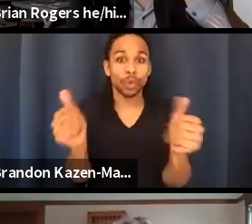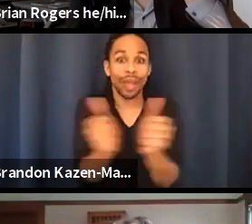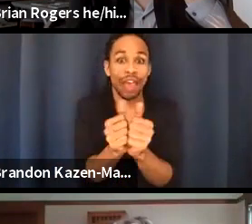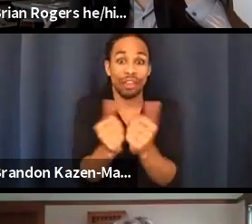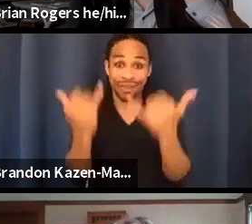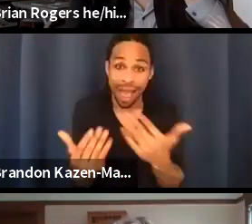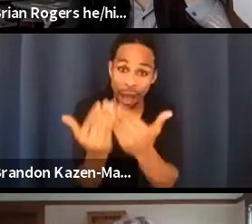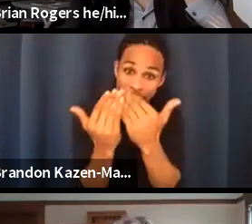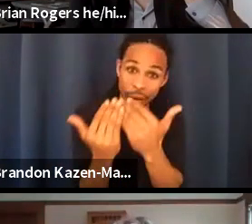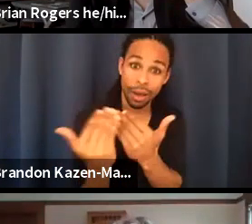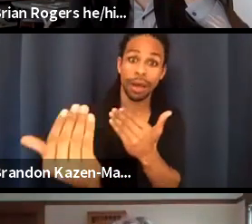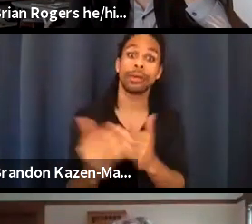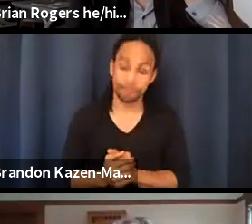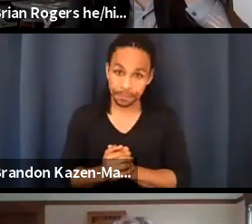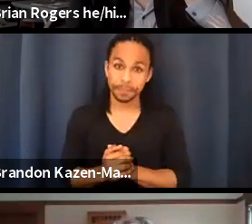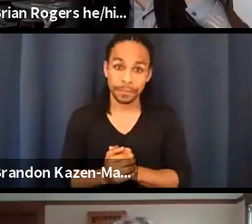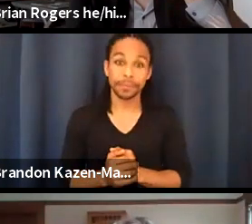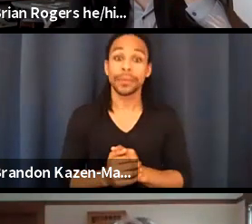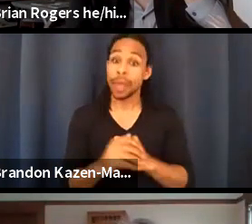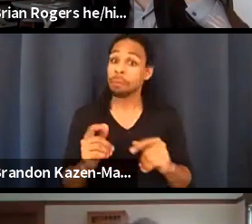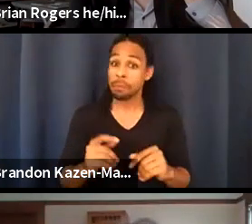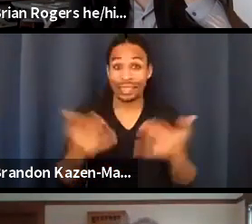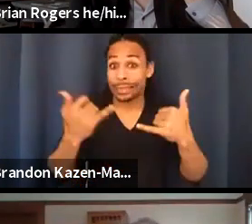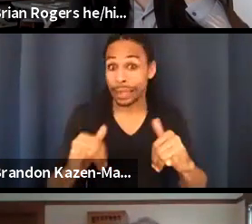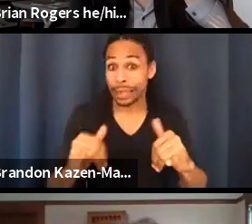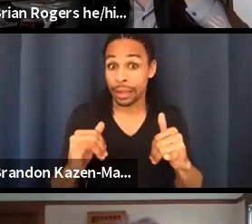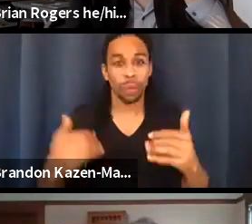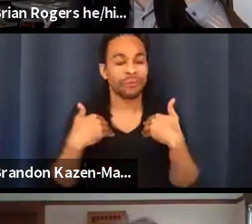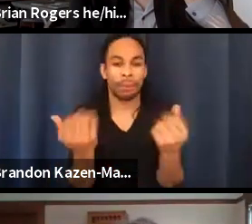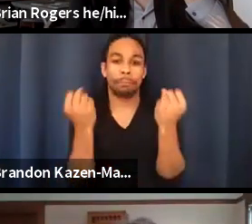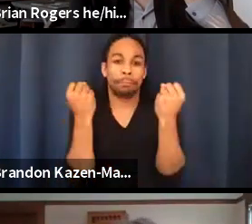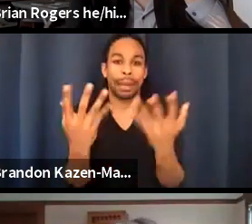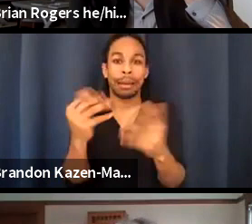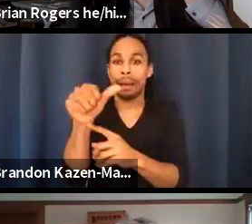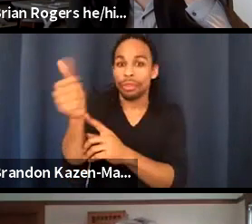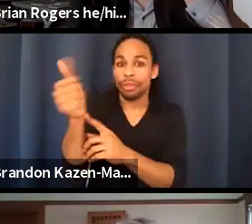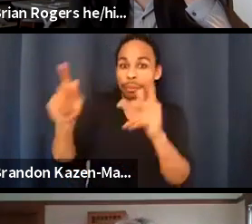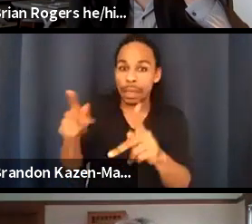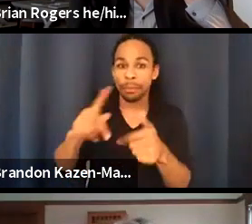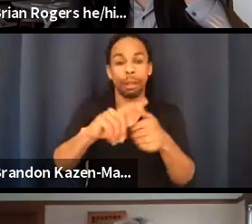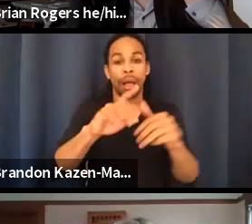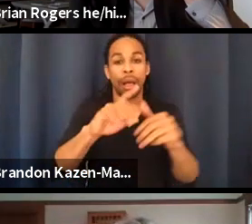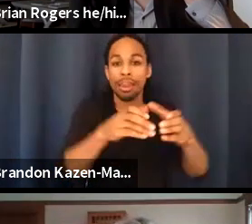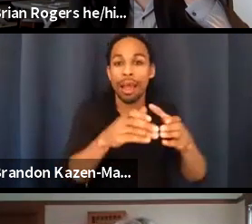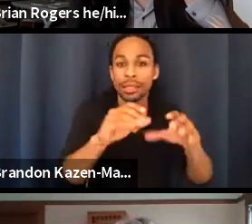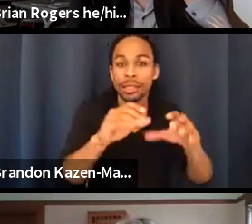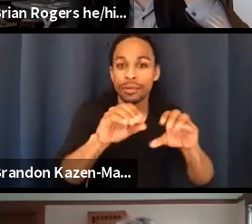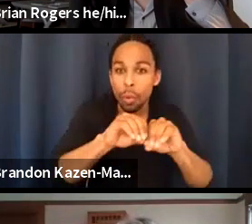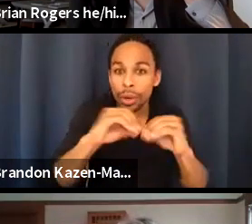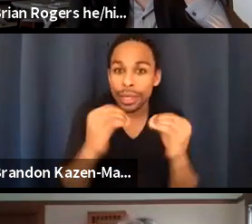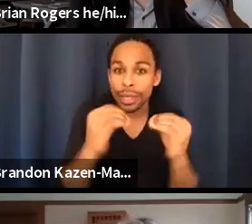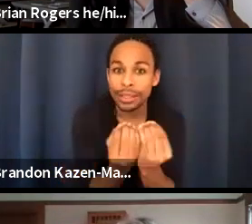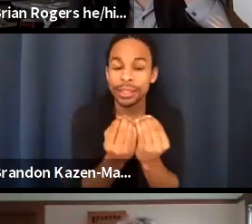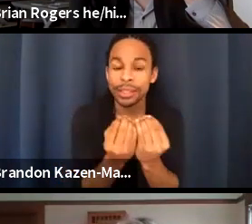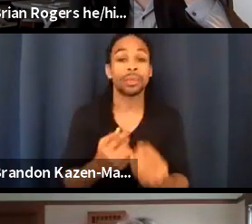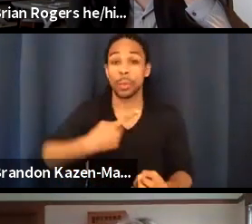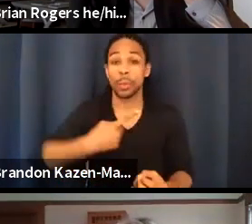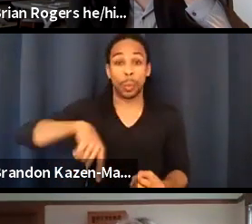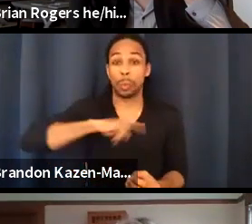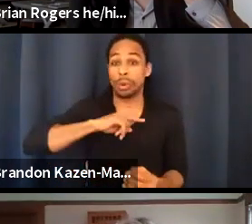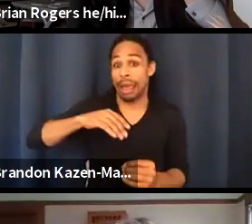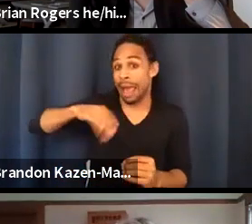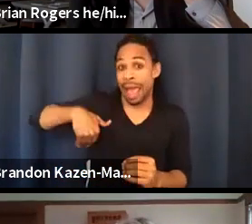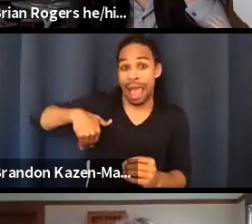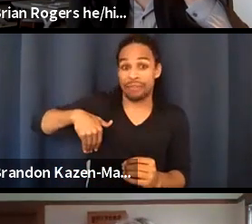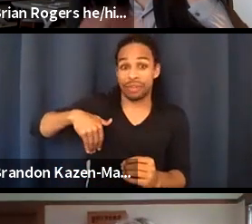Even still, there are so many people, collectives, actions, and ways of being we neglected to include, based on our